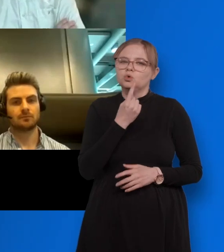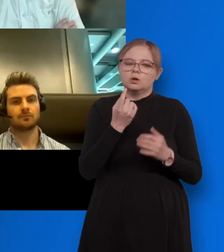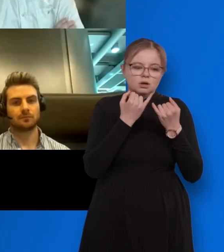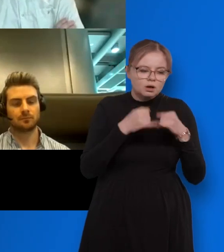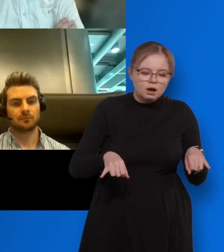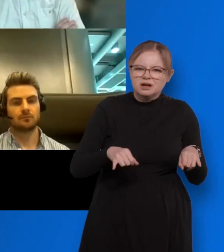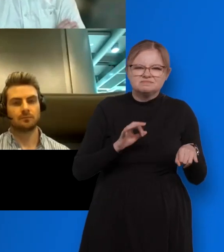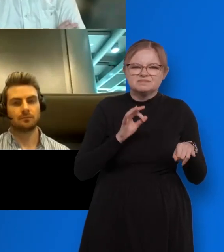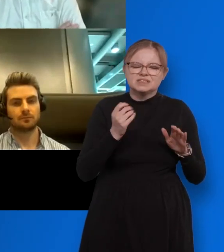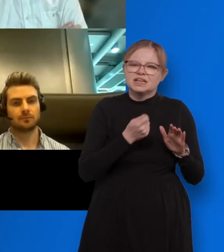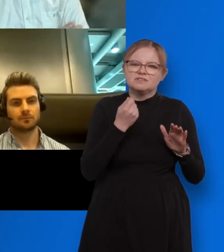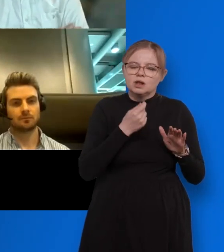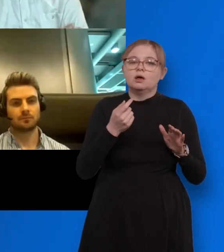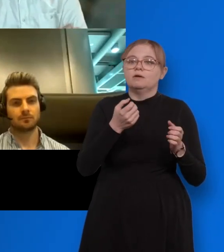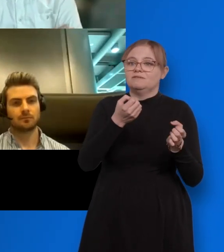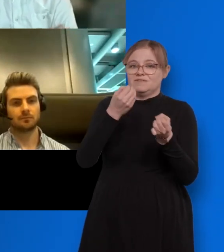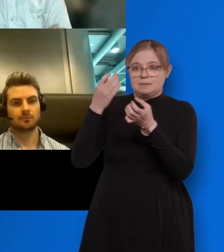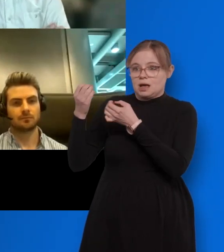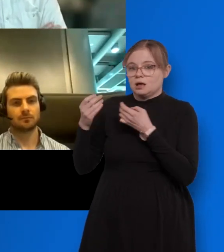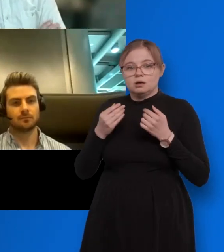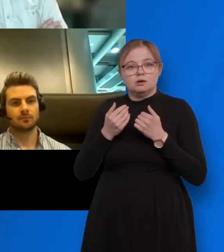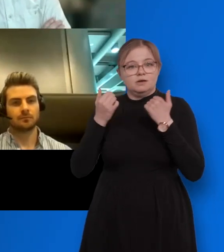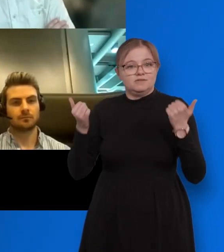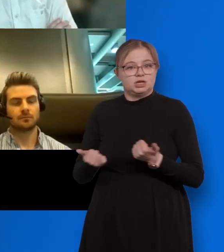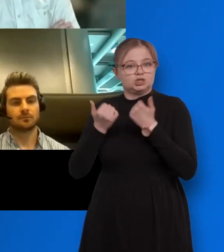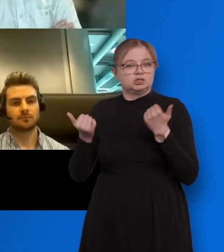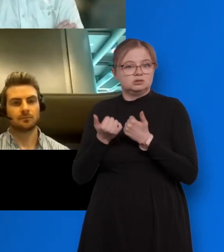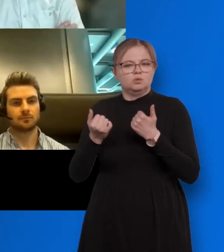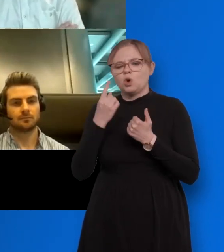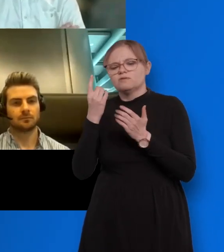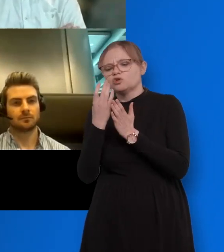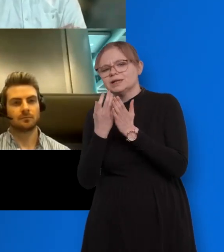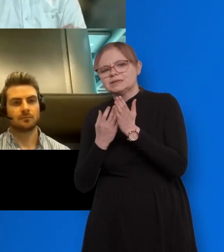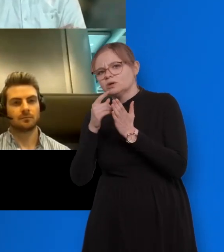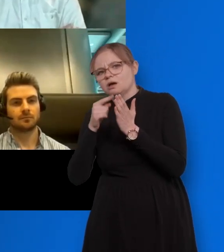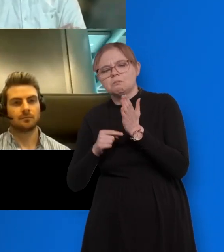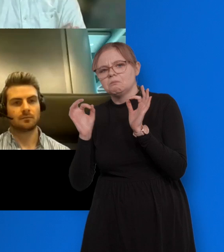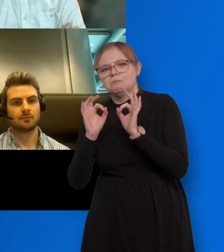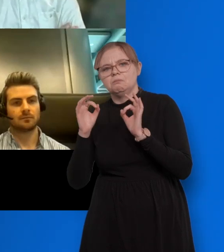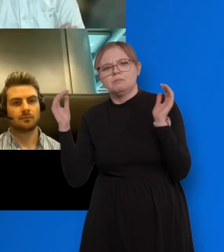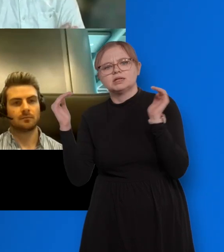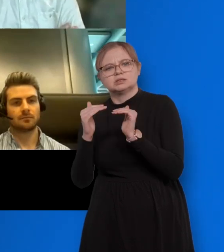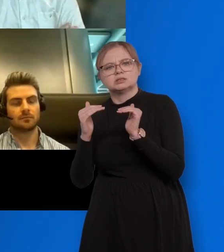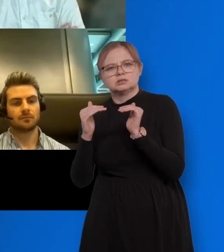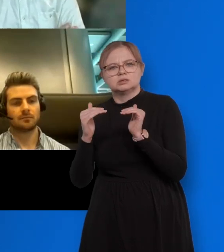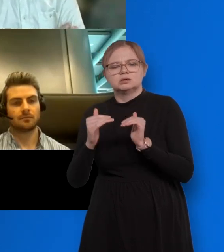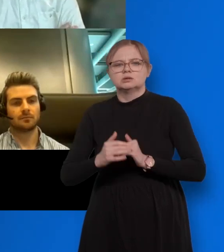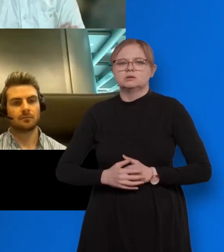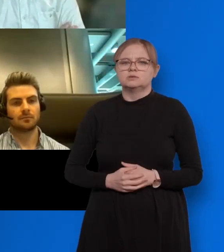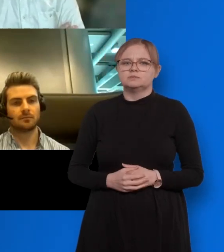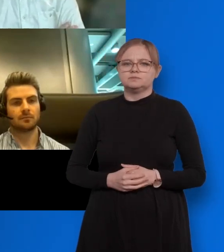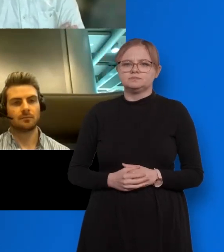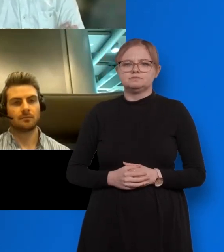having had the feedback about whichever characteristic it was, that whichever criterion, I beg your pardon, was not being considered